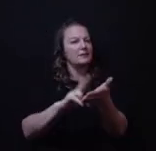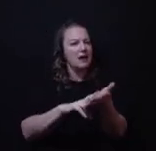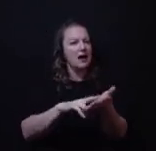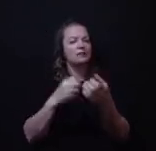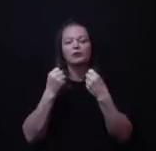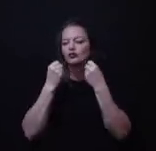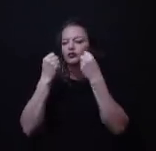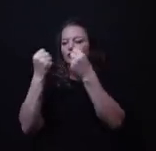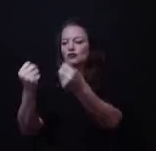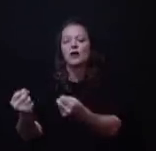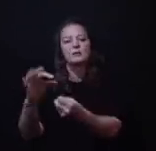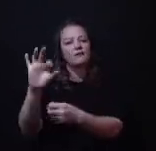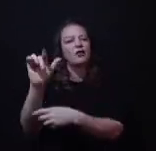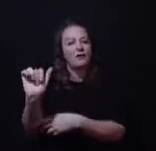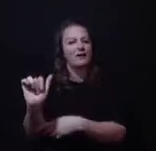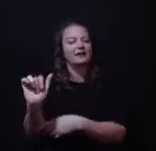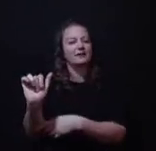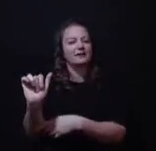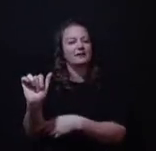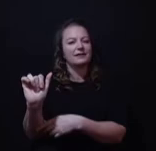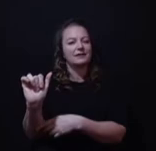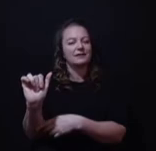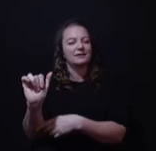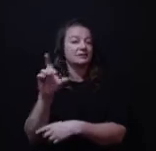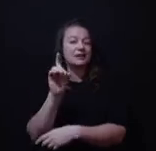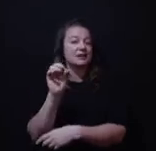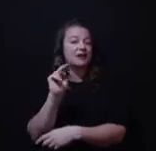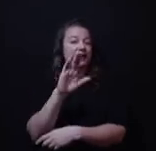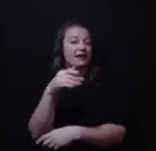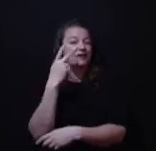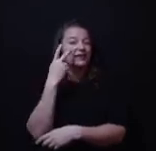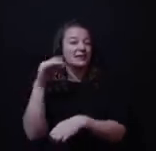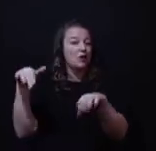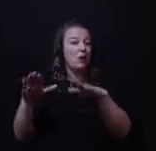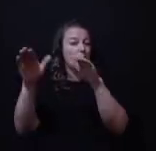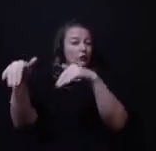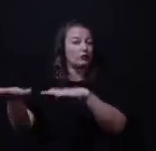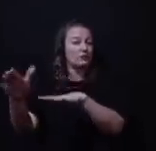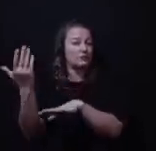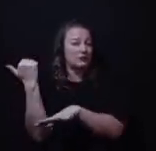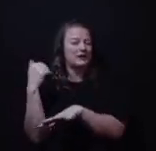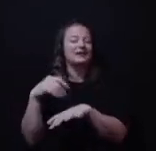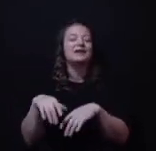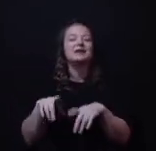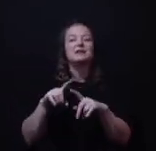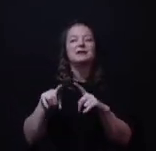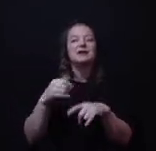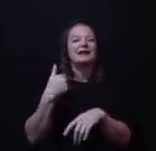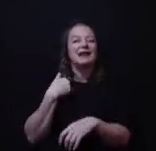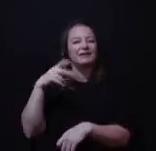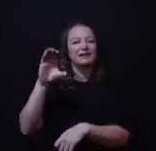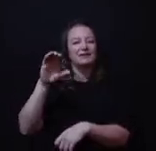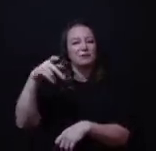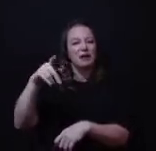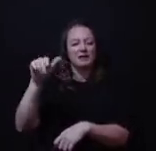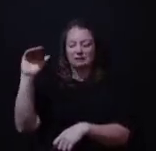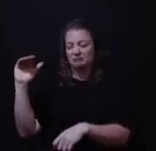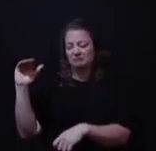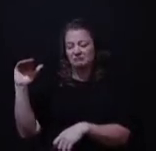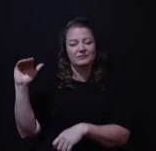we drove him to Jacksonville, Florida. He'd never seen the ocean, so we stopped there first, right? But he's got cerebral palsy, and he's only about this